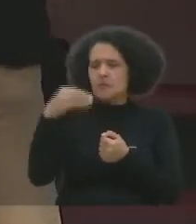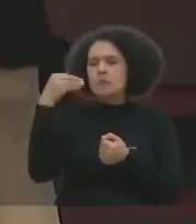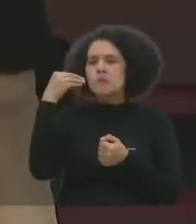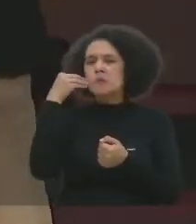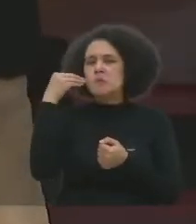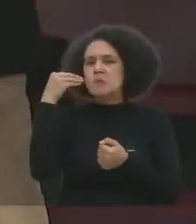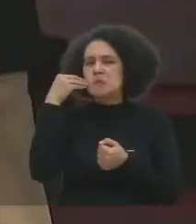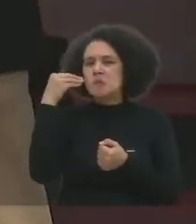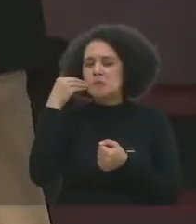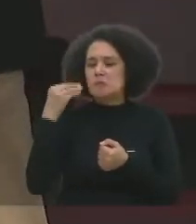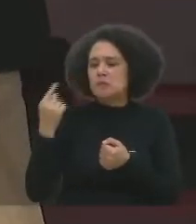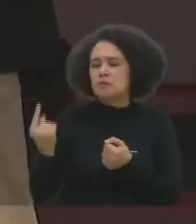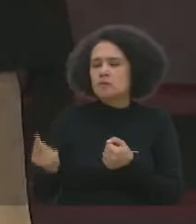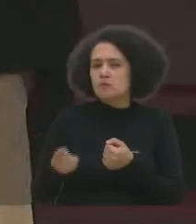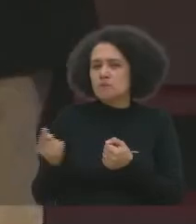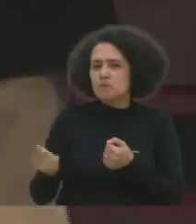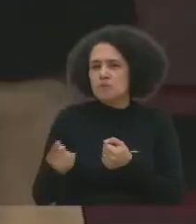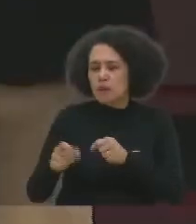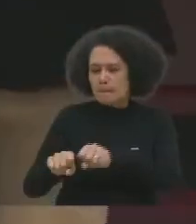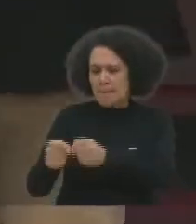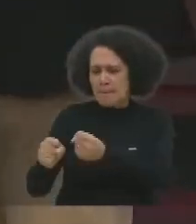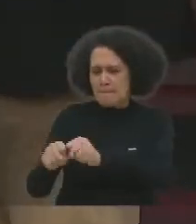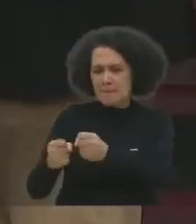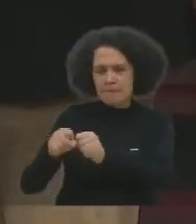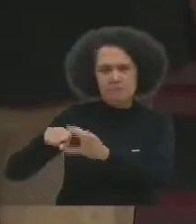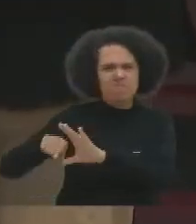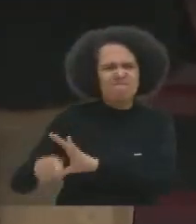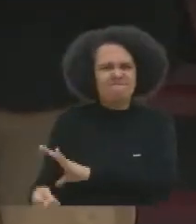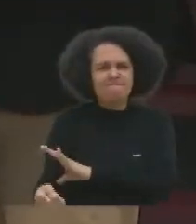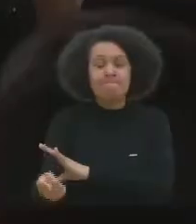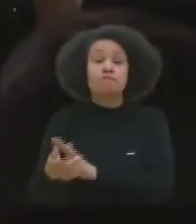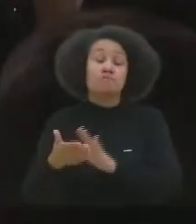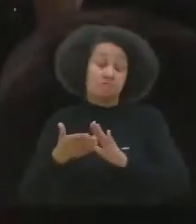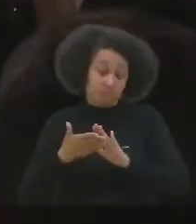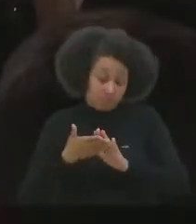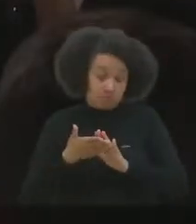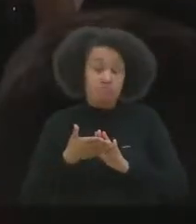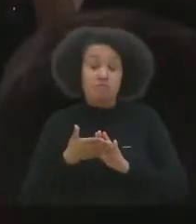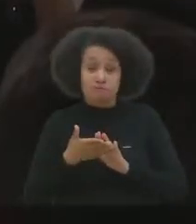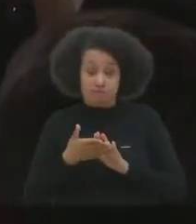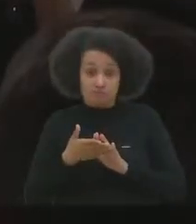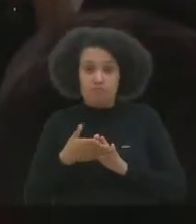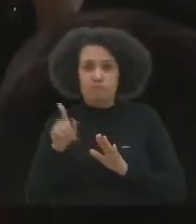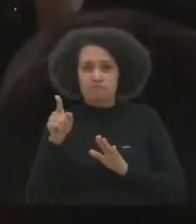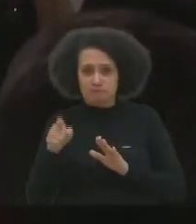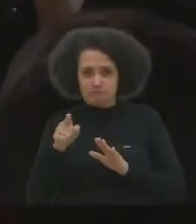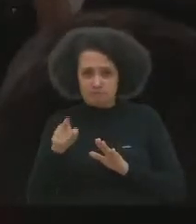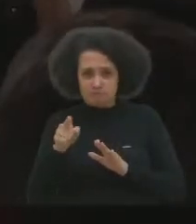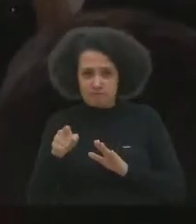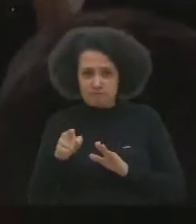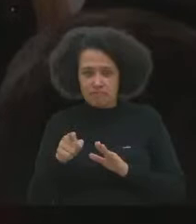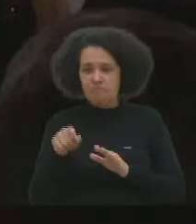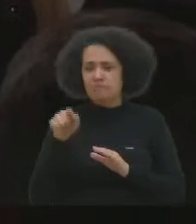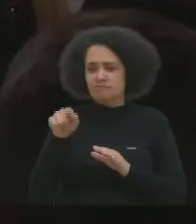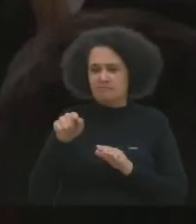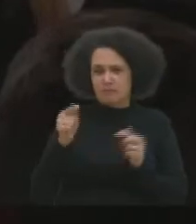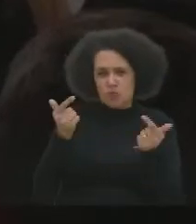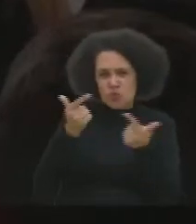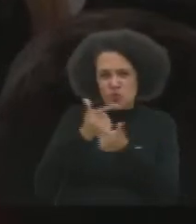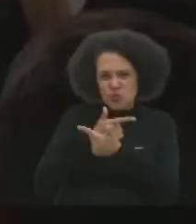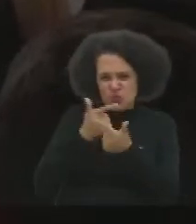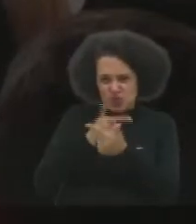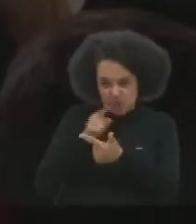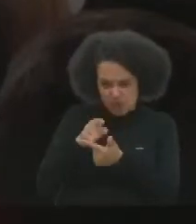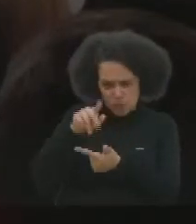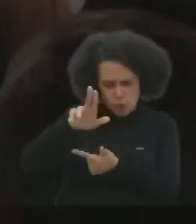uma eterna destruição. Their dishonor will never be forgotten. E essa desonra deles jamais será